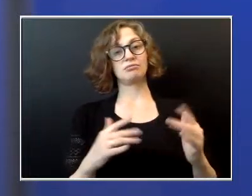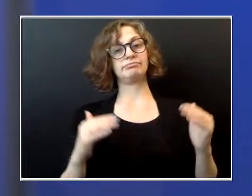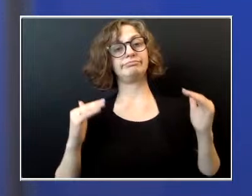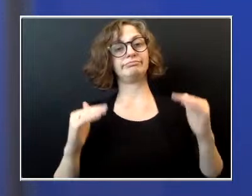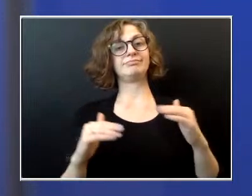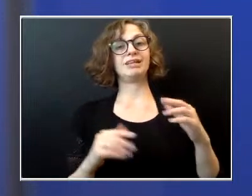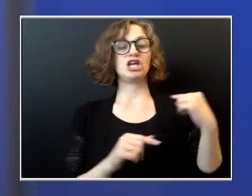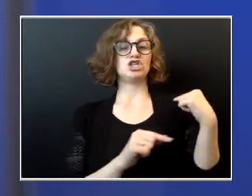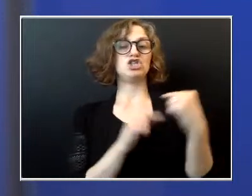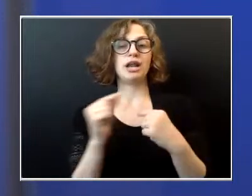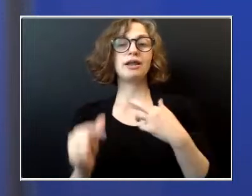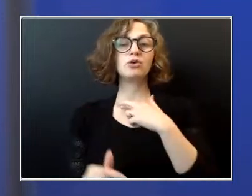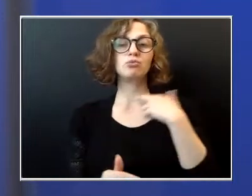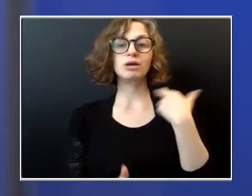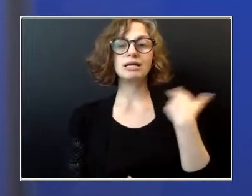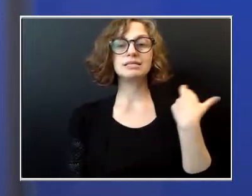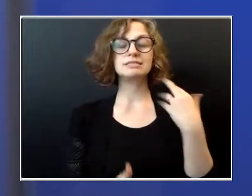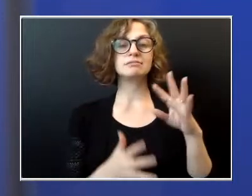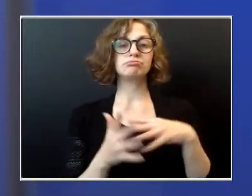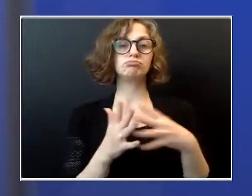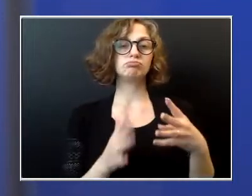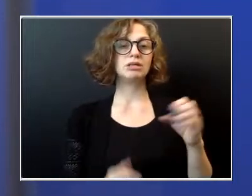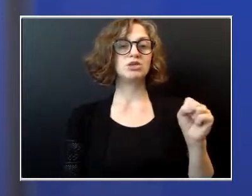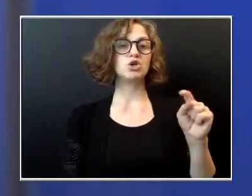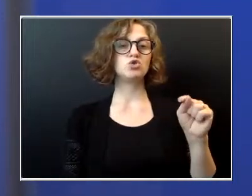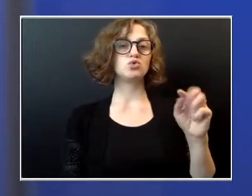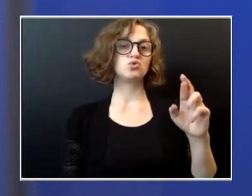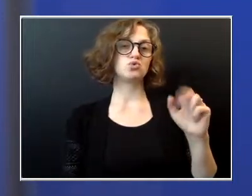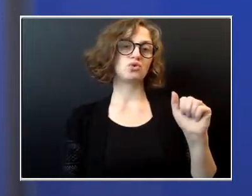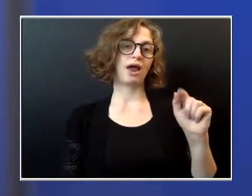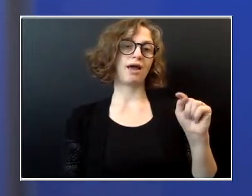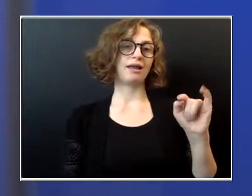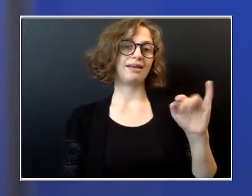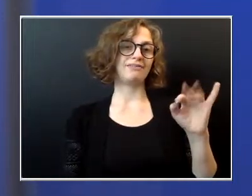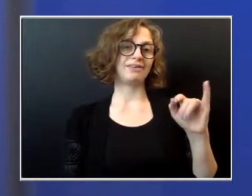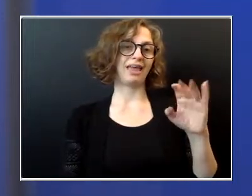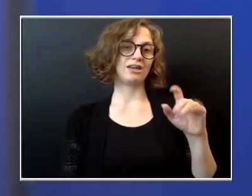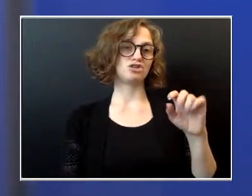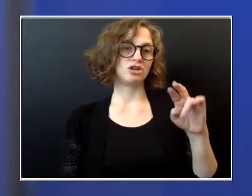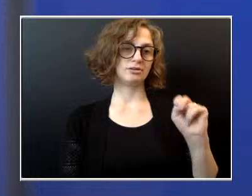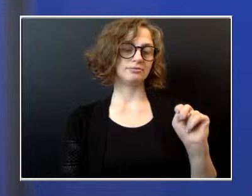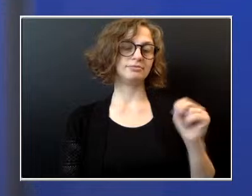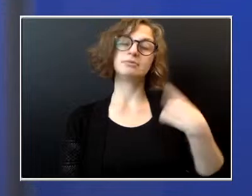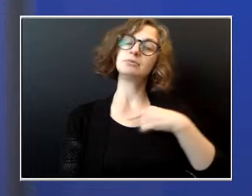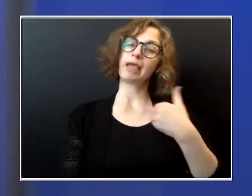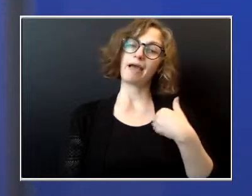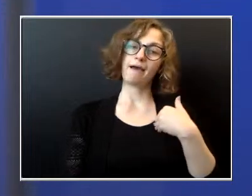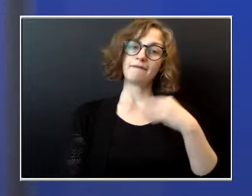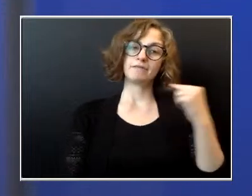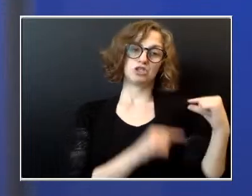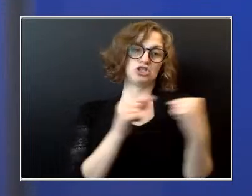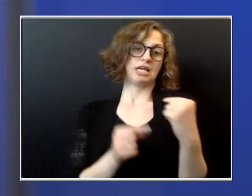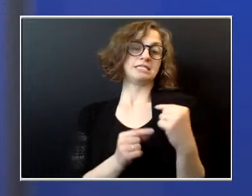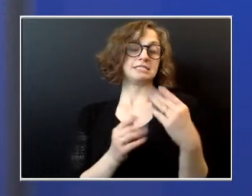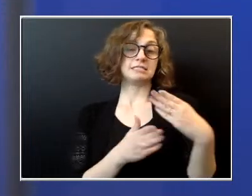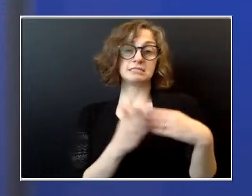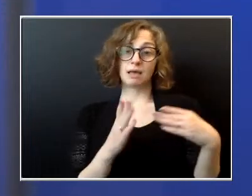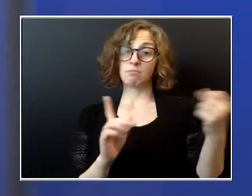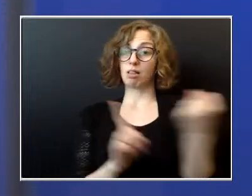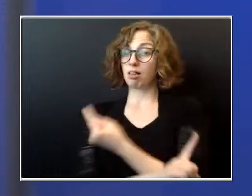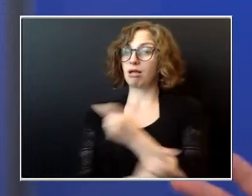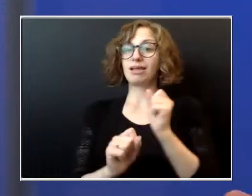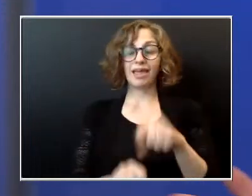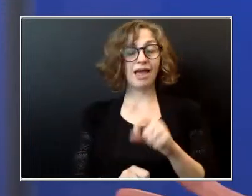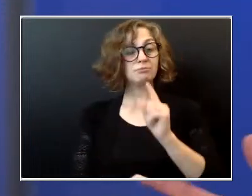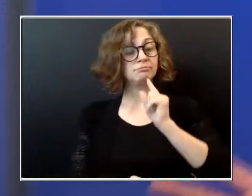stratification. We have genes that have genetic changes that significantly increase your risk, like with the BRCA. And then you